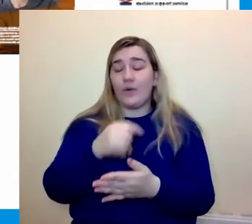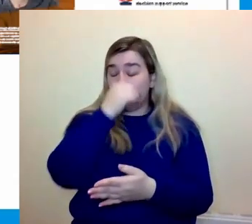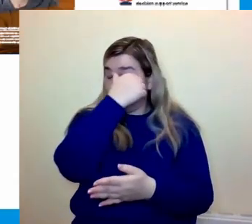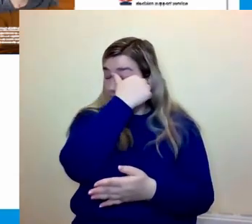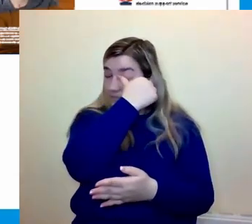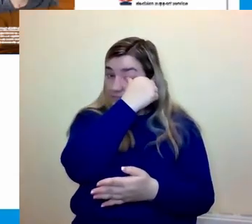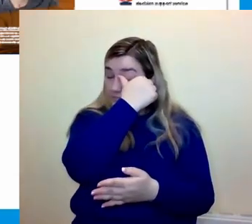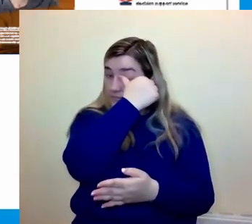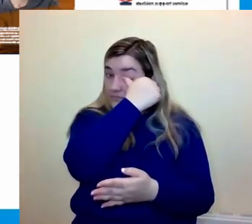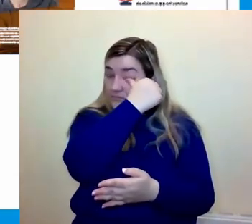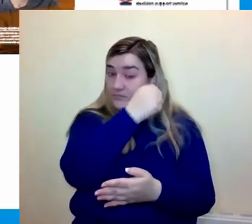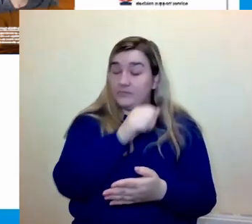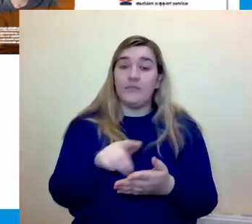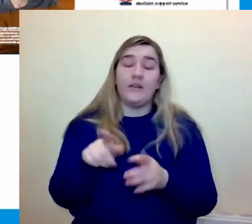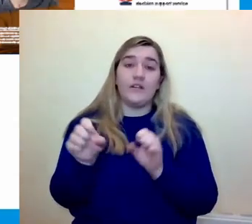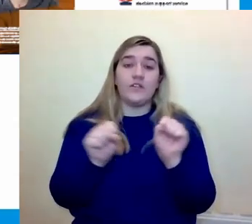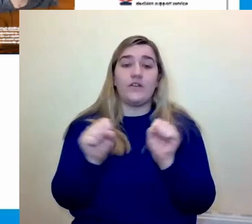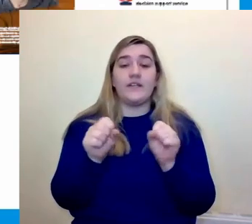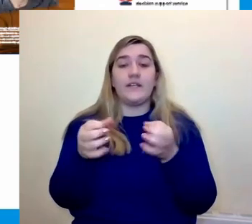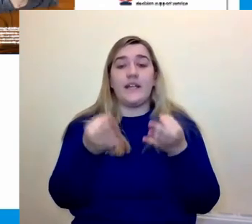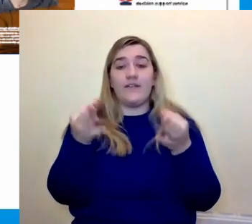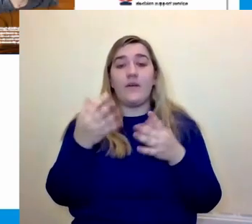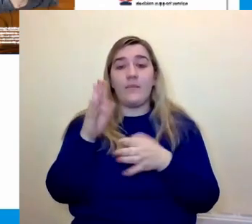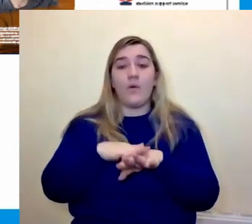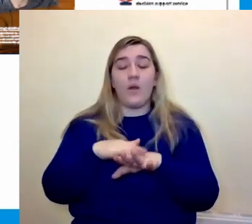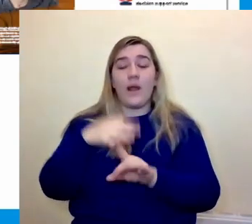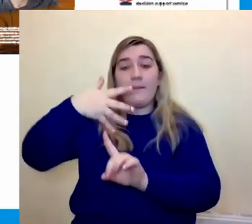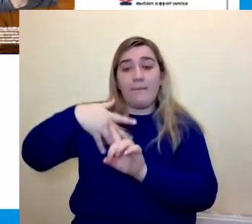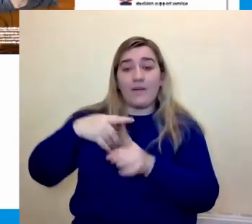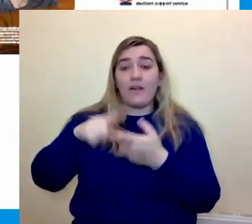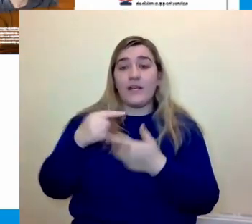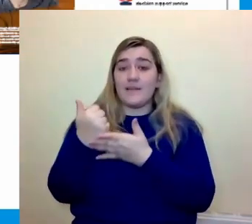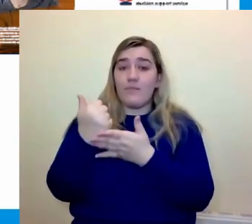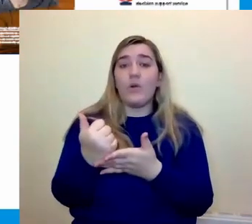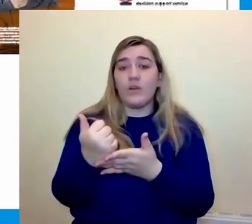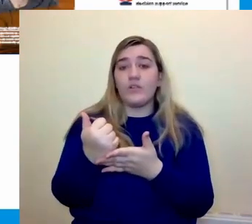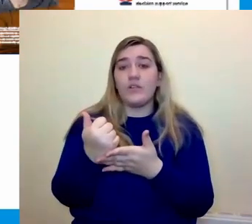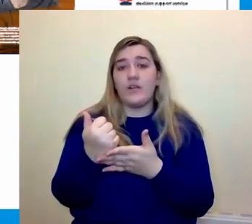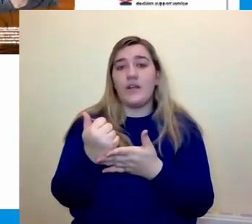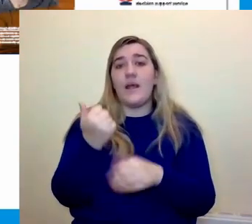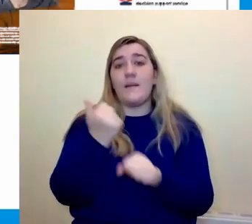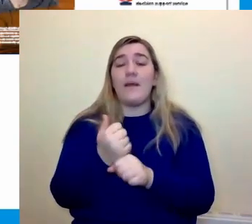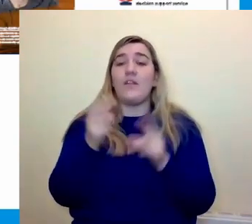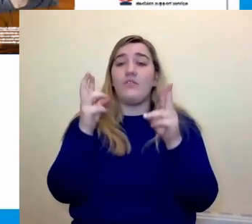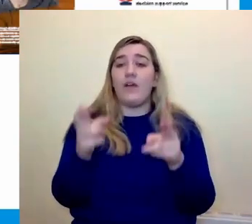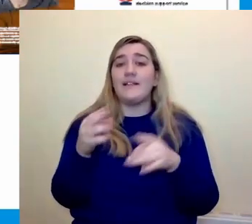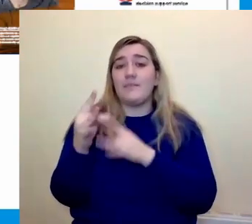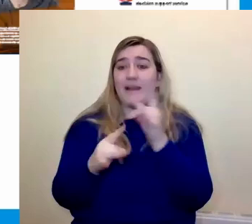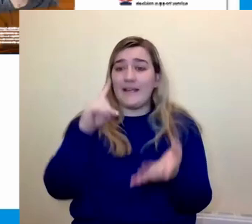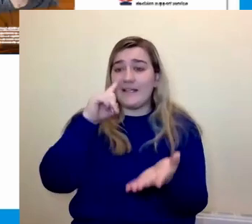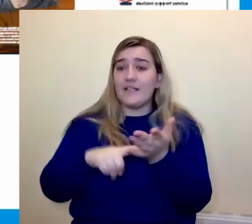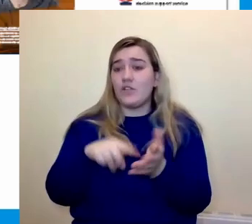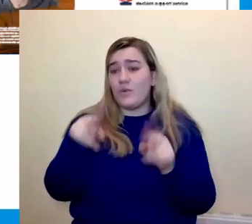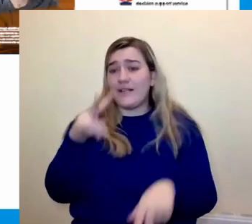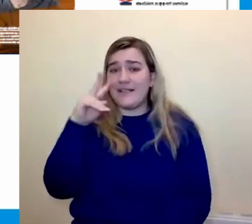give, again, more background and support to the right of making decisions. As you